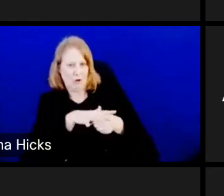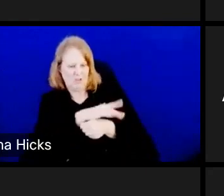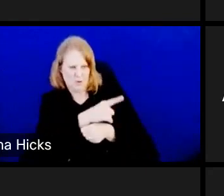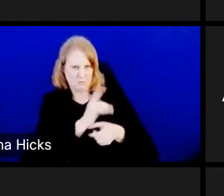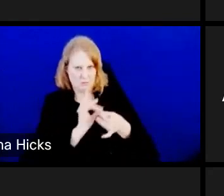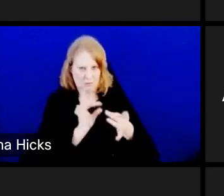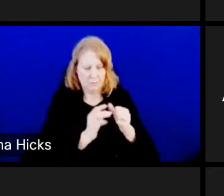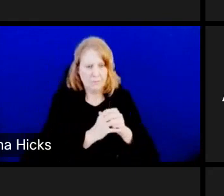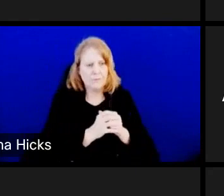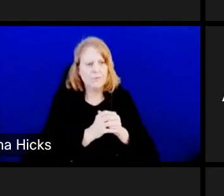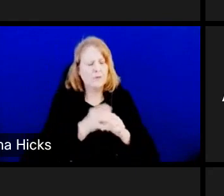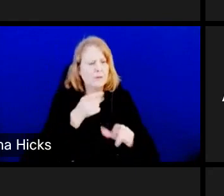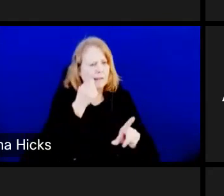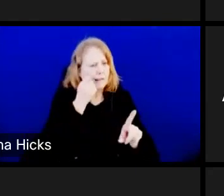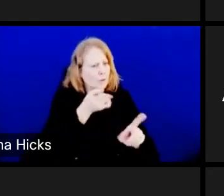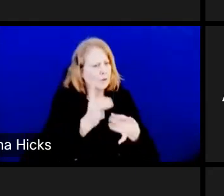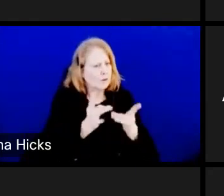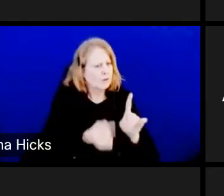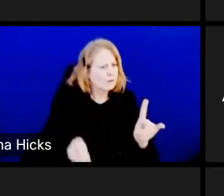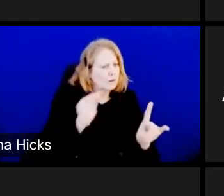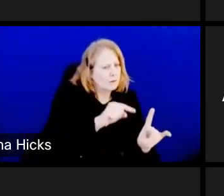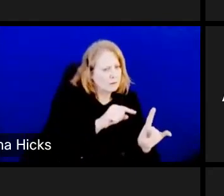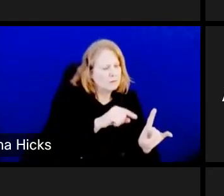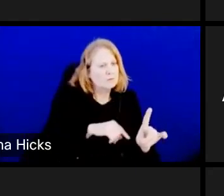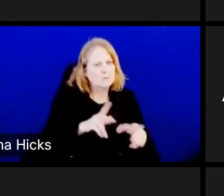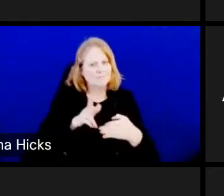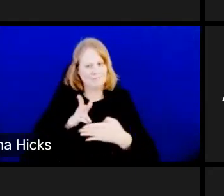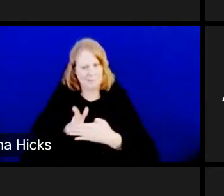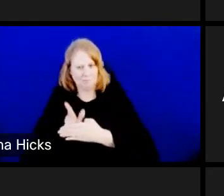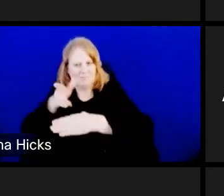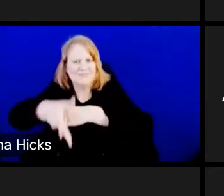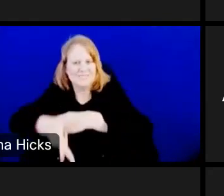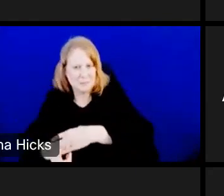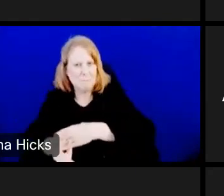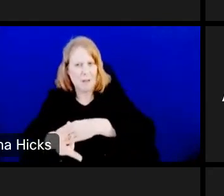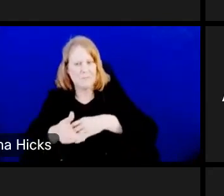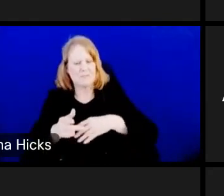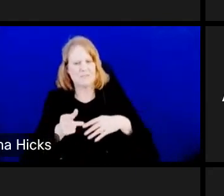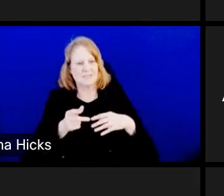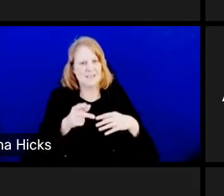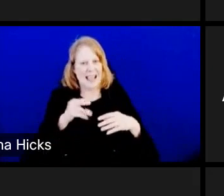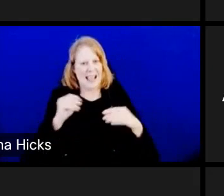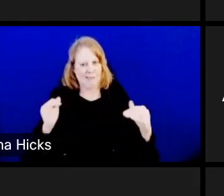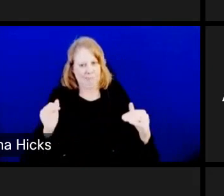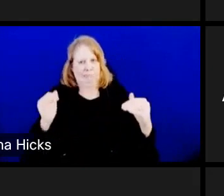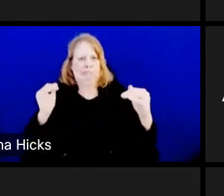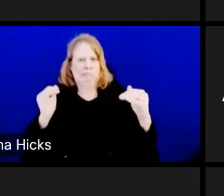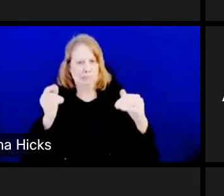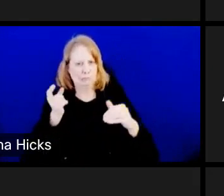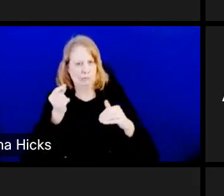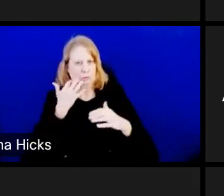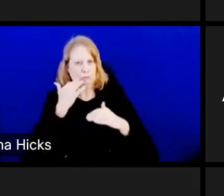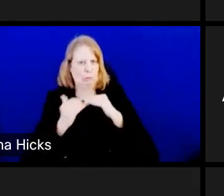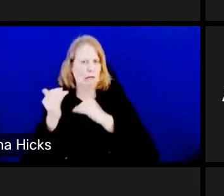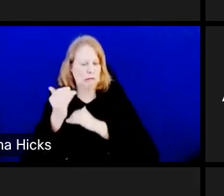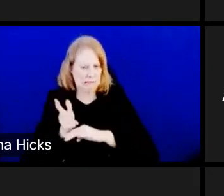referenced the speed humps and I think the vertical deflection and the height. And, you know, again, as we were talking a little bit earlier about